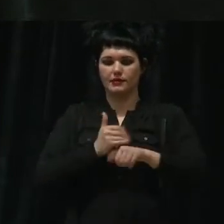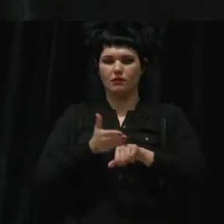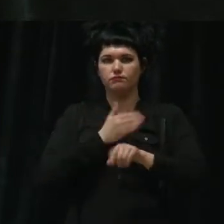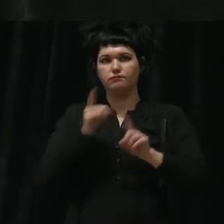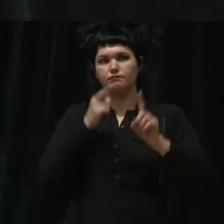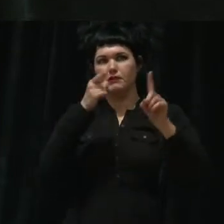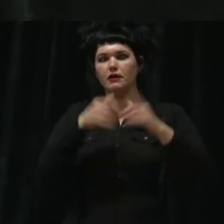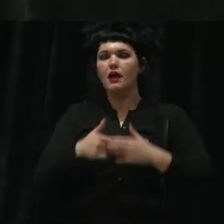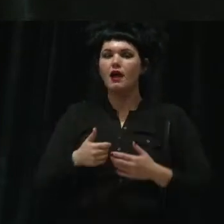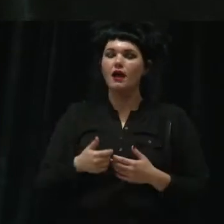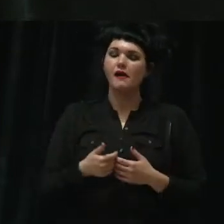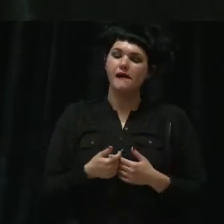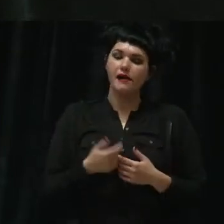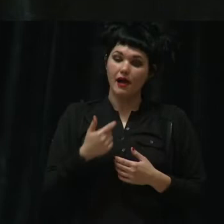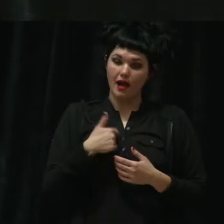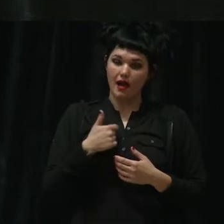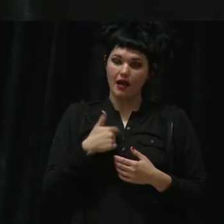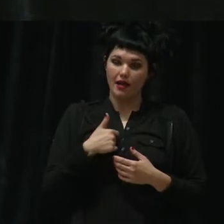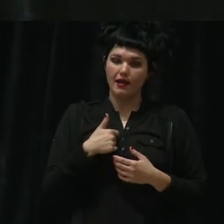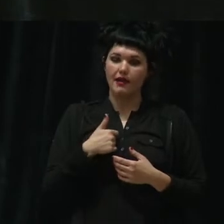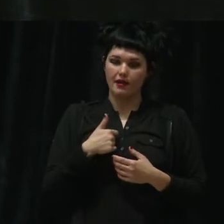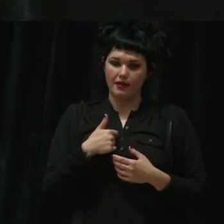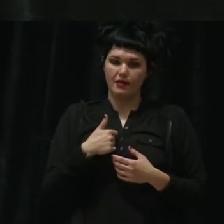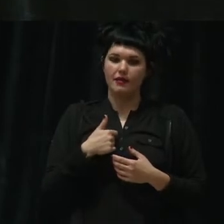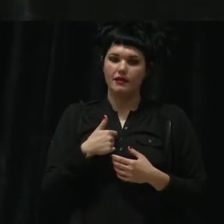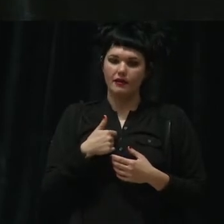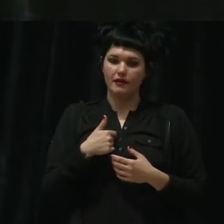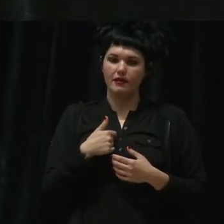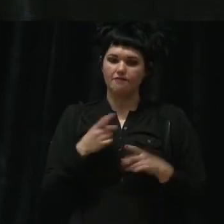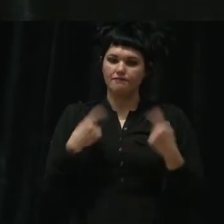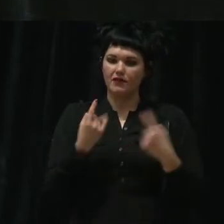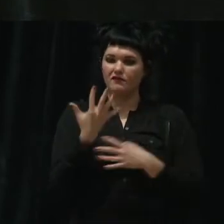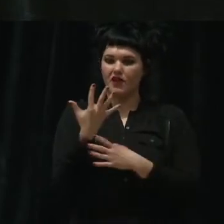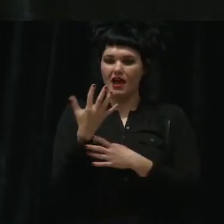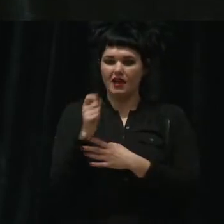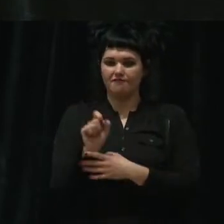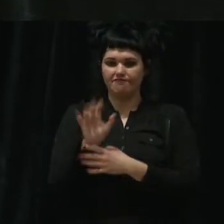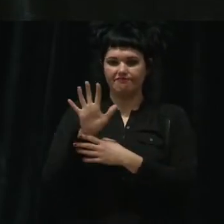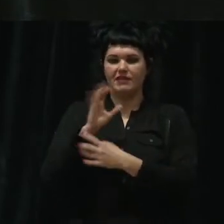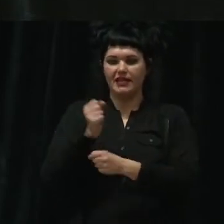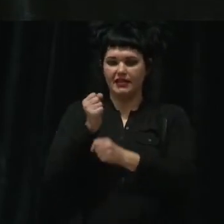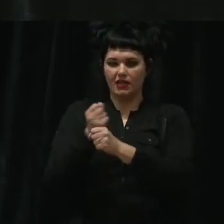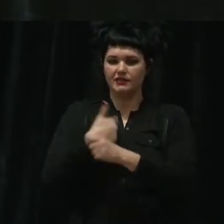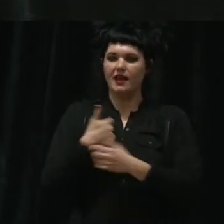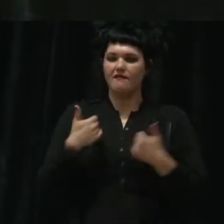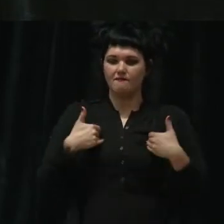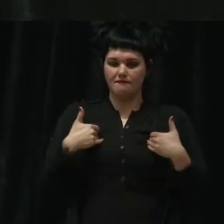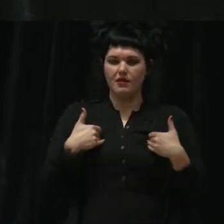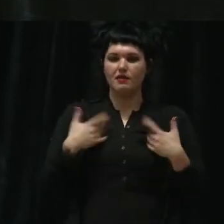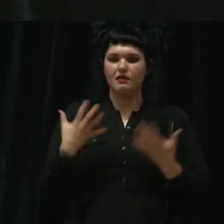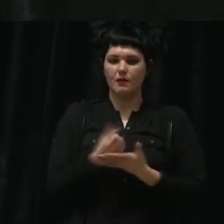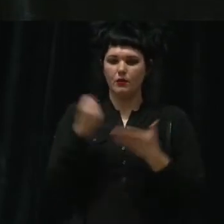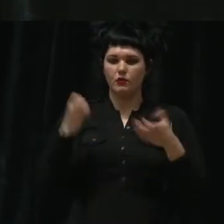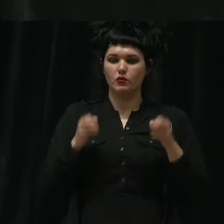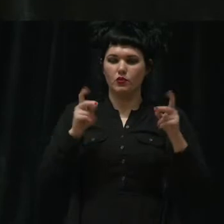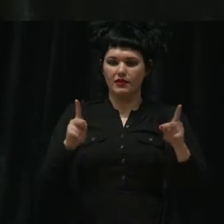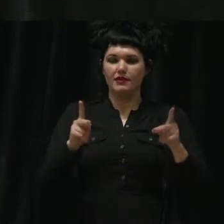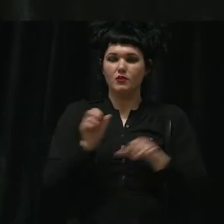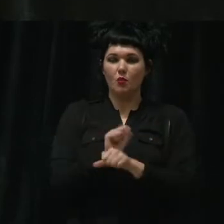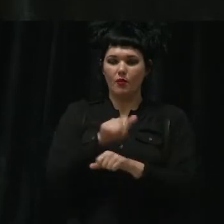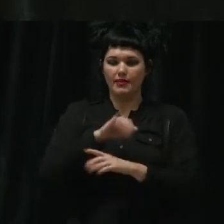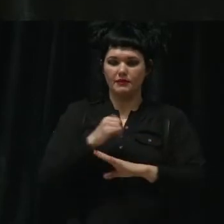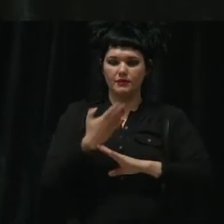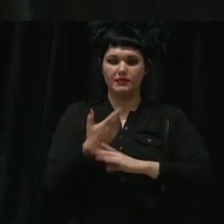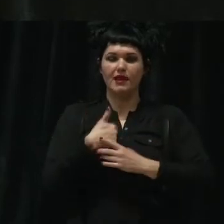is I've had the opportunity now for 5.5 years to be in this position and to